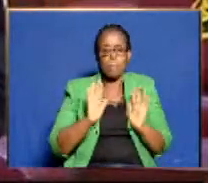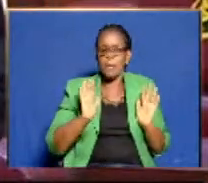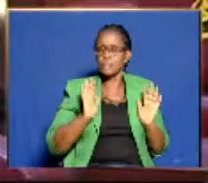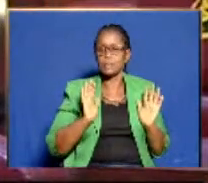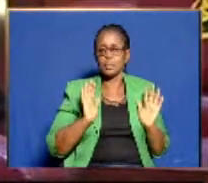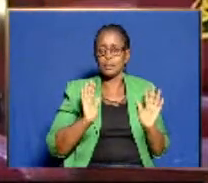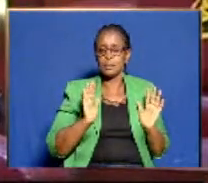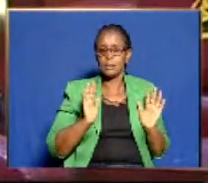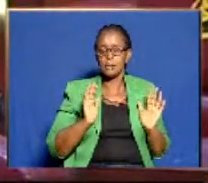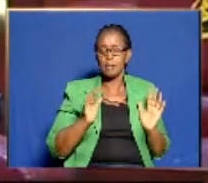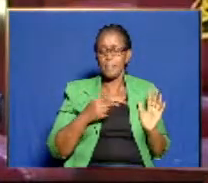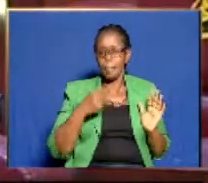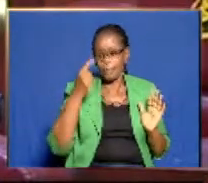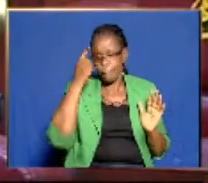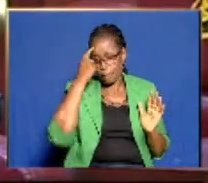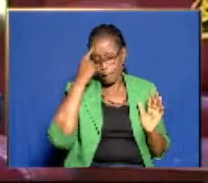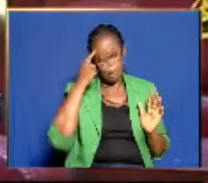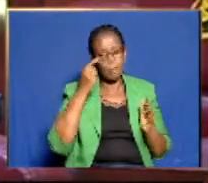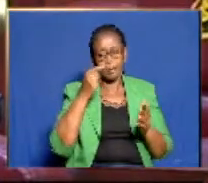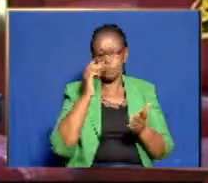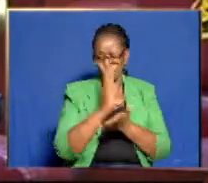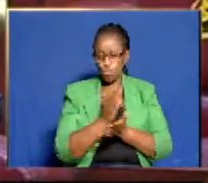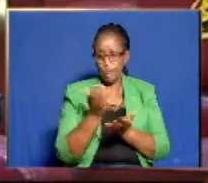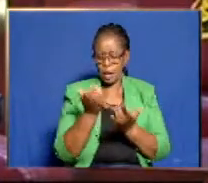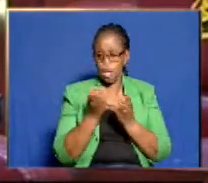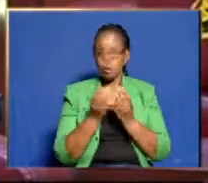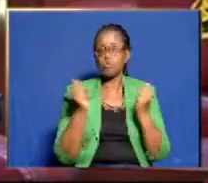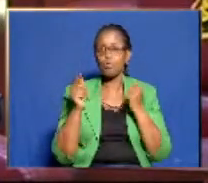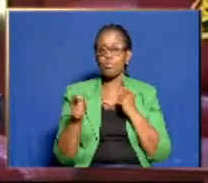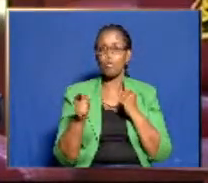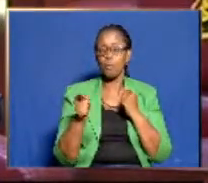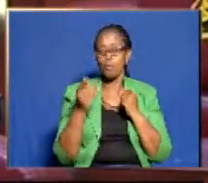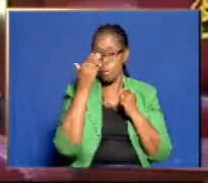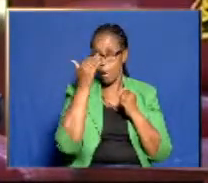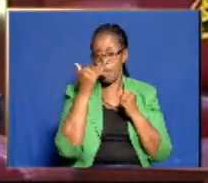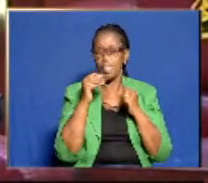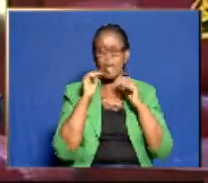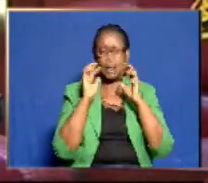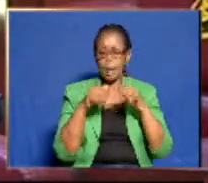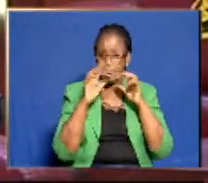think something needs to be done, because agriculture is an area